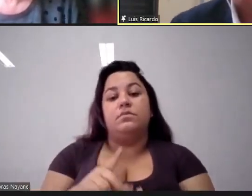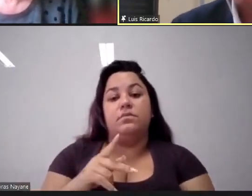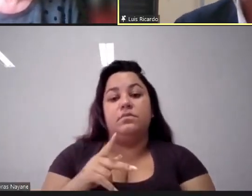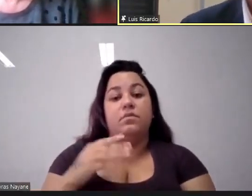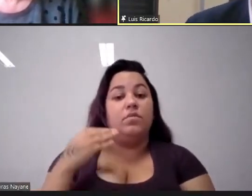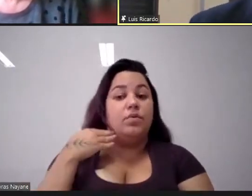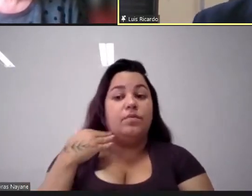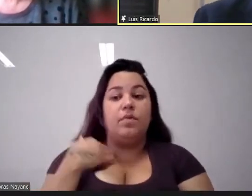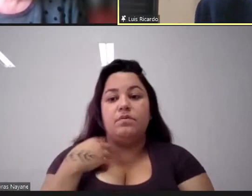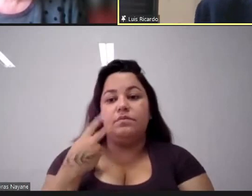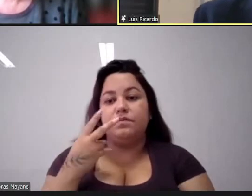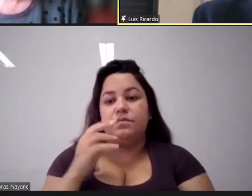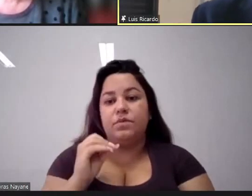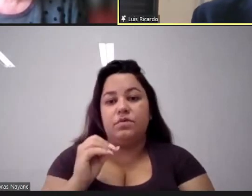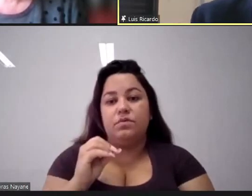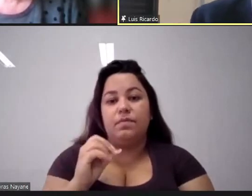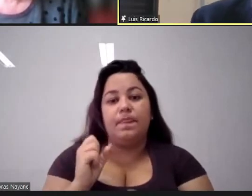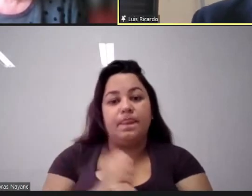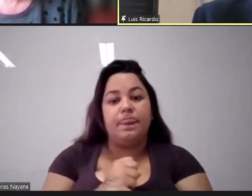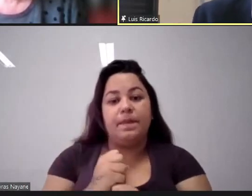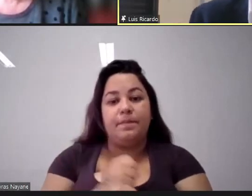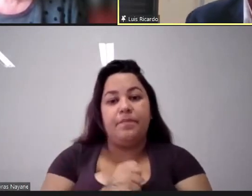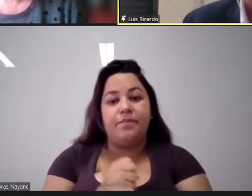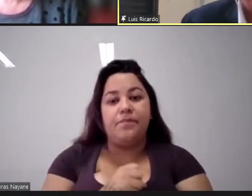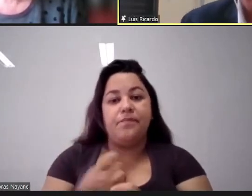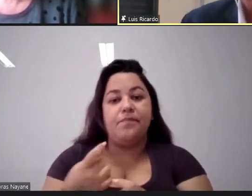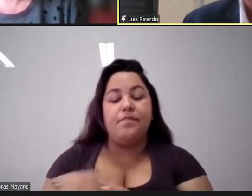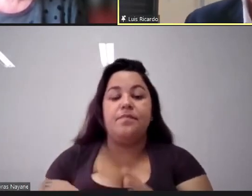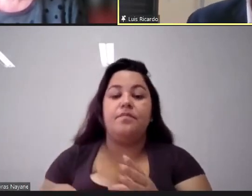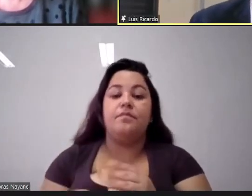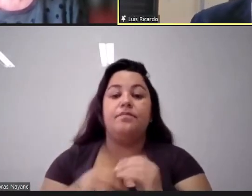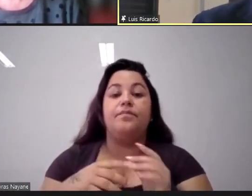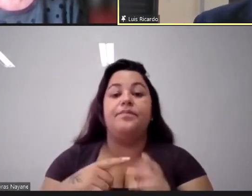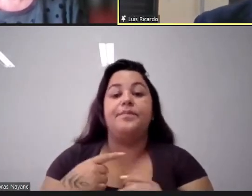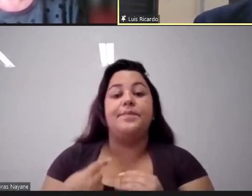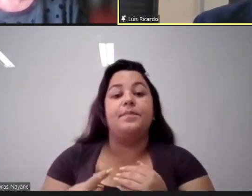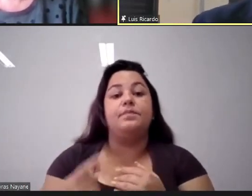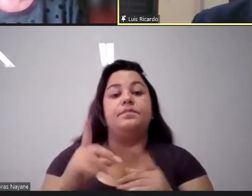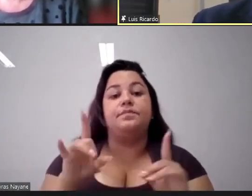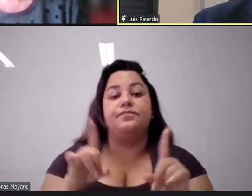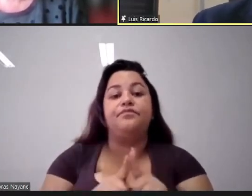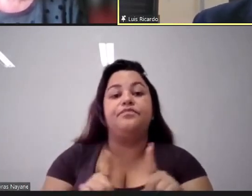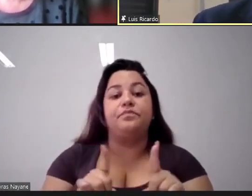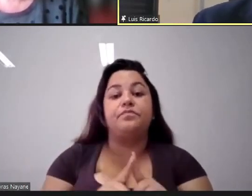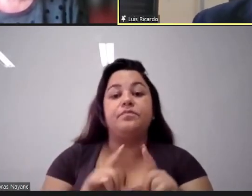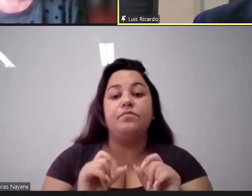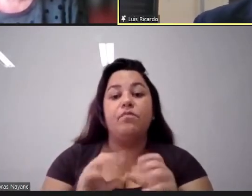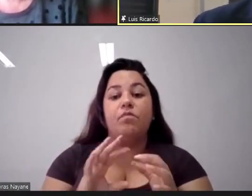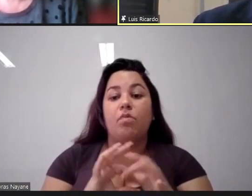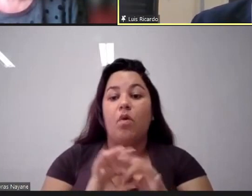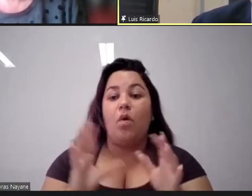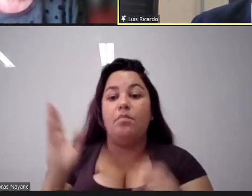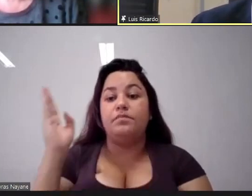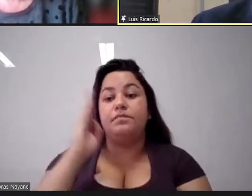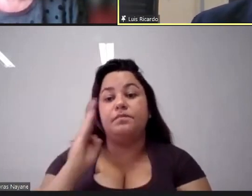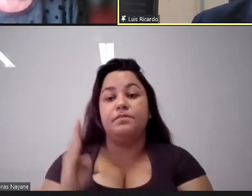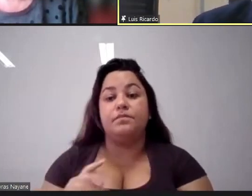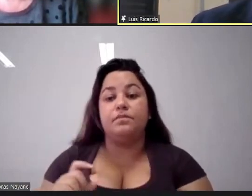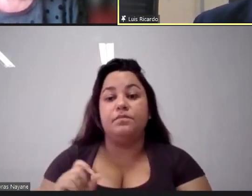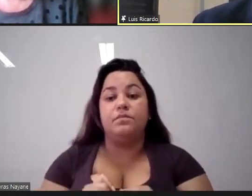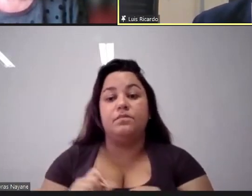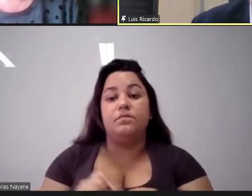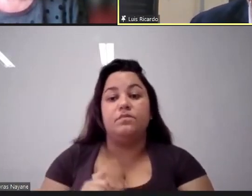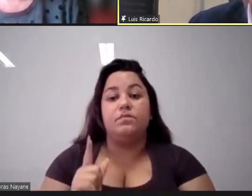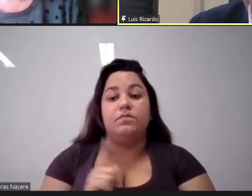aliquots zeroed for those who spare money over time, who save money over time. So we need